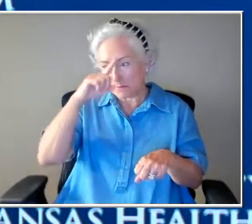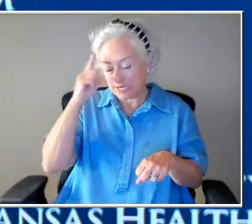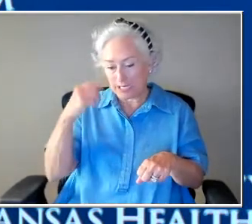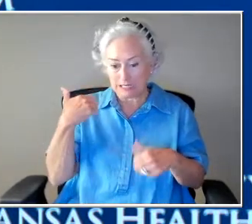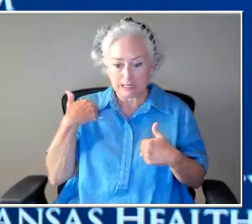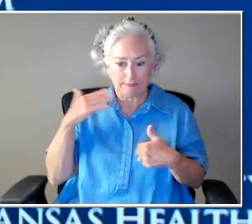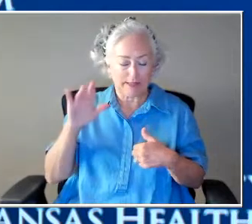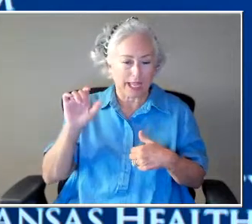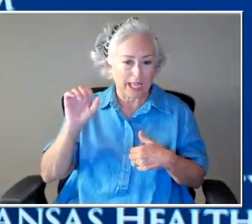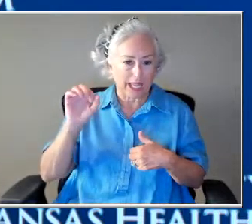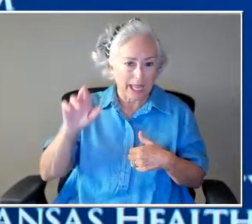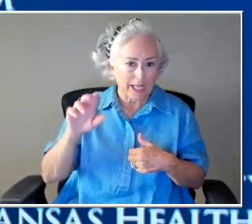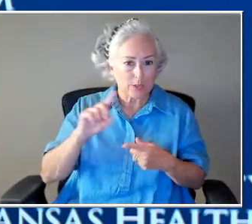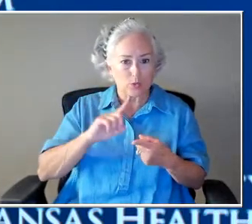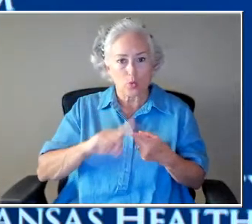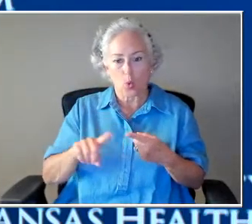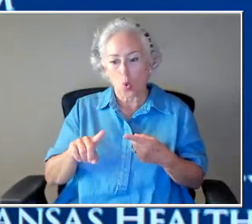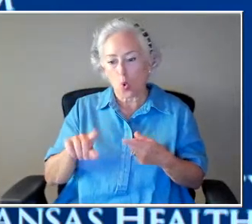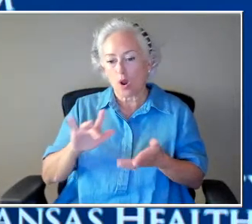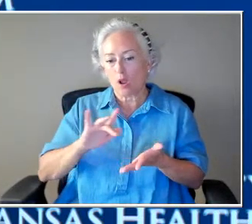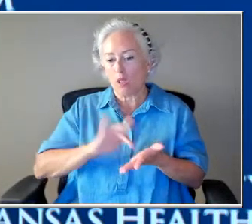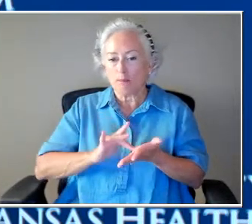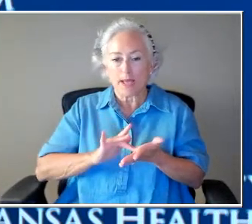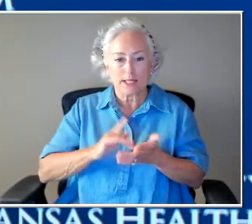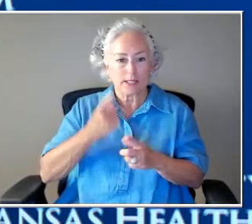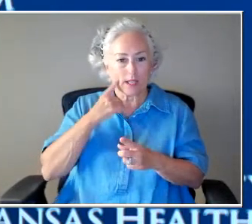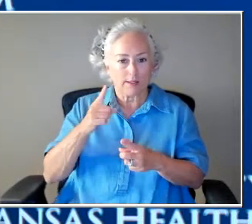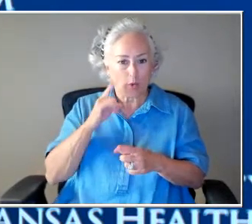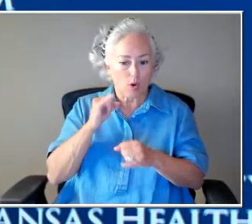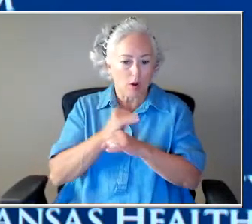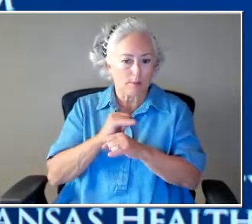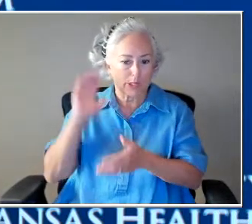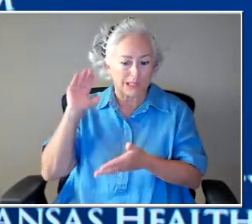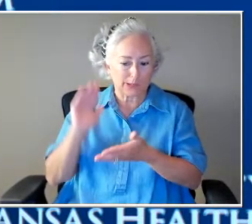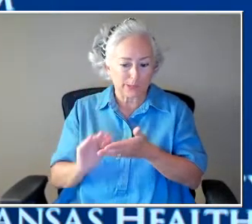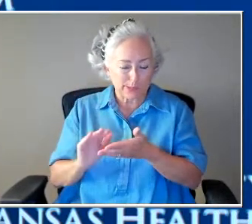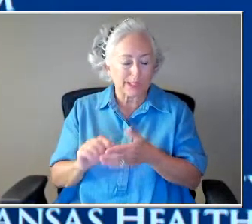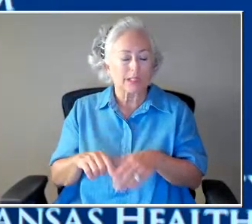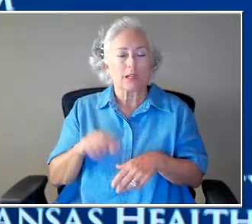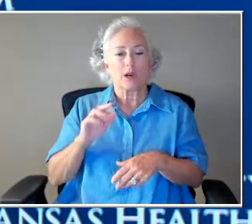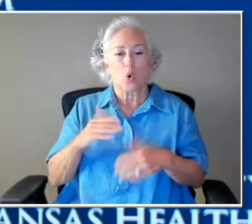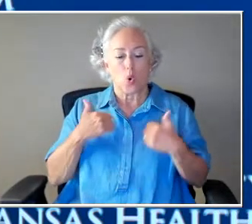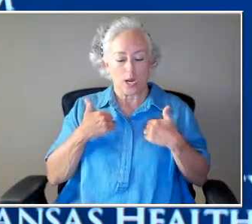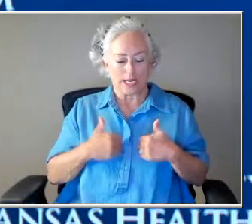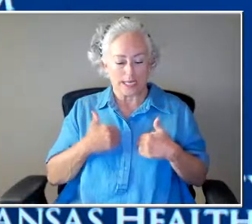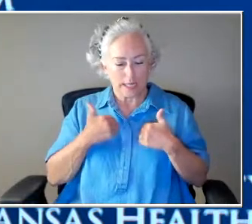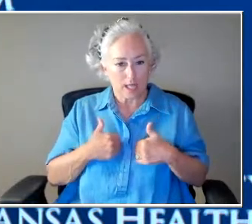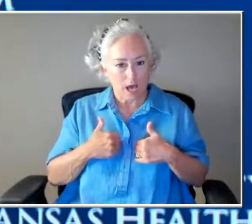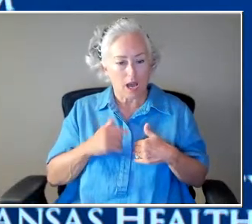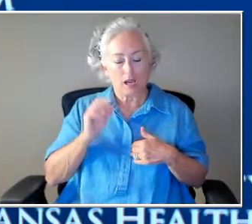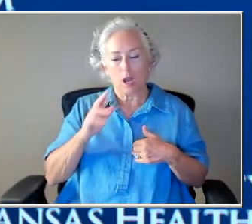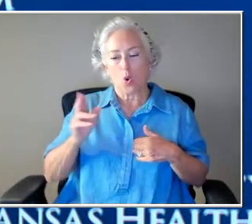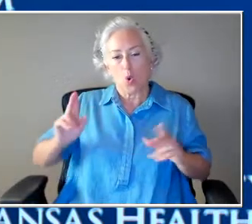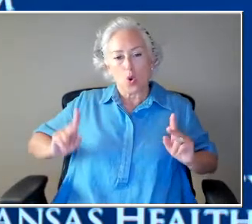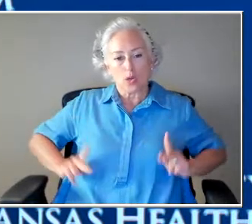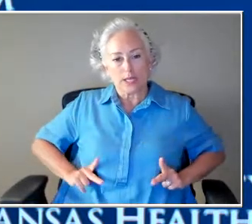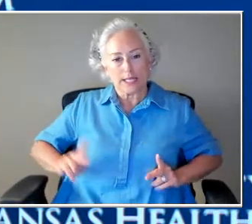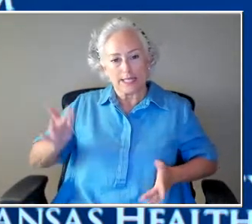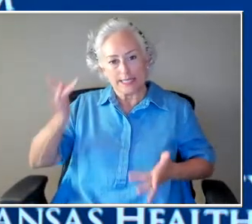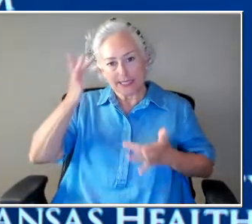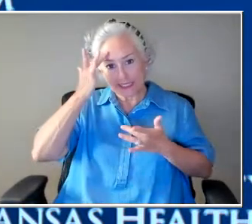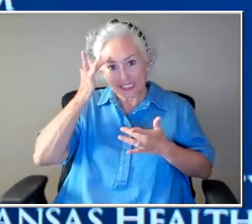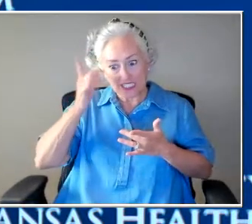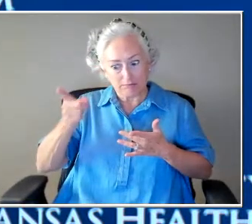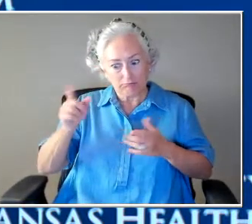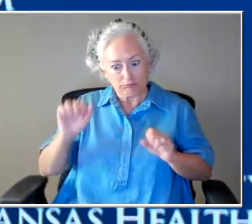Those people that have heart disease, diabetes, kidney disease, lung disease, they continue to be at risk of severe disease and hospitalization. We know the vaccine